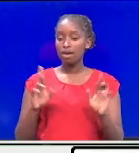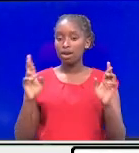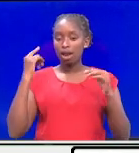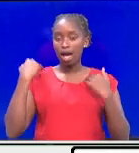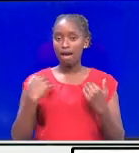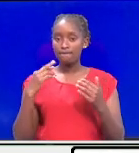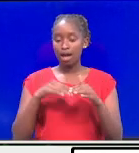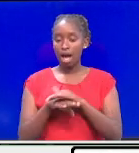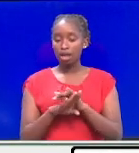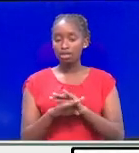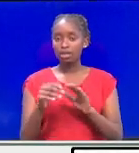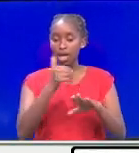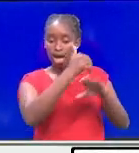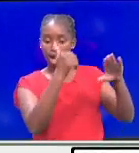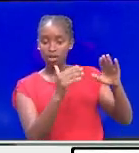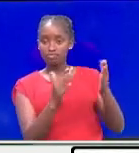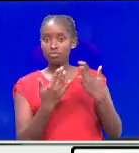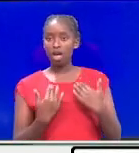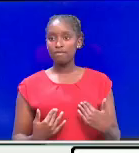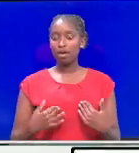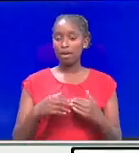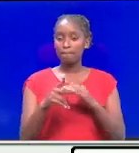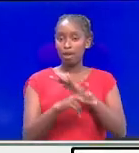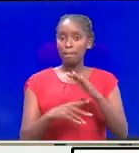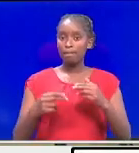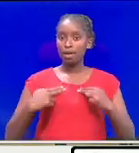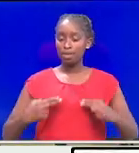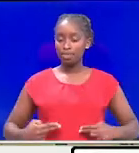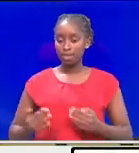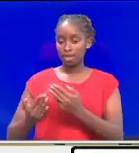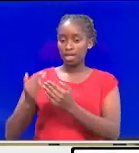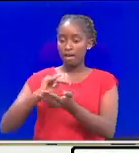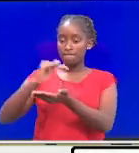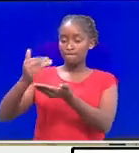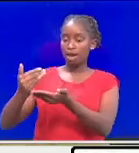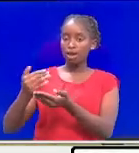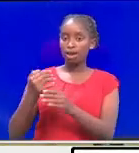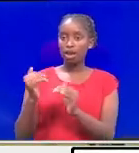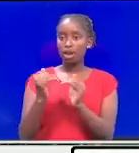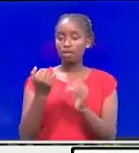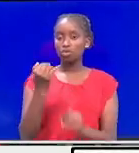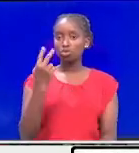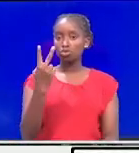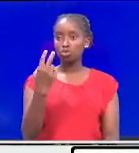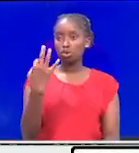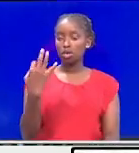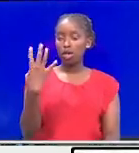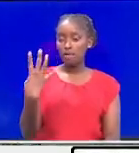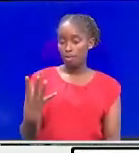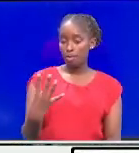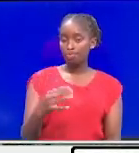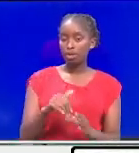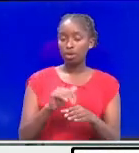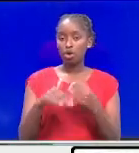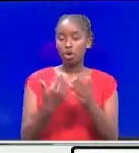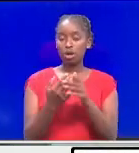care under the Primary Health Care Fund at level 2, 3 and select 4 health facilities, as well as emergency services in all